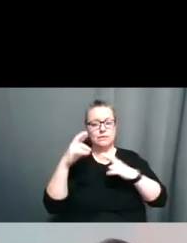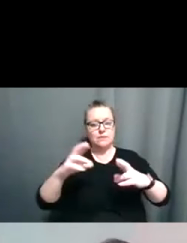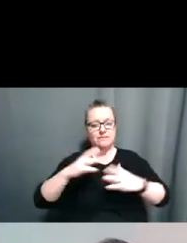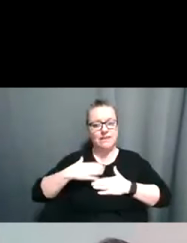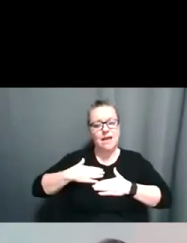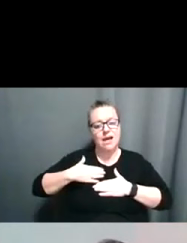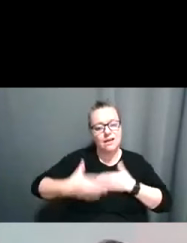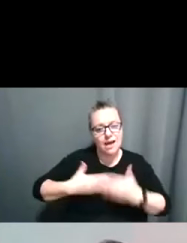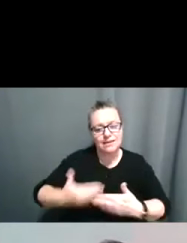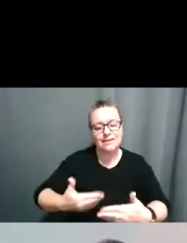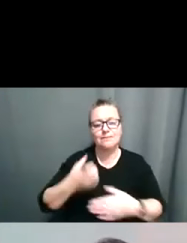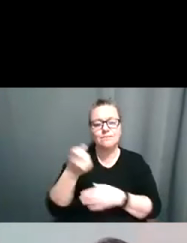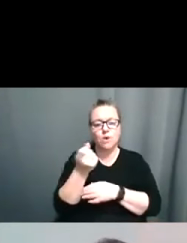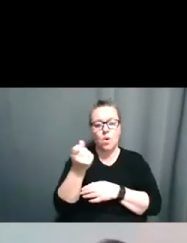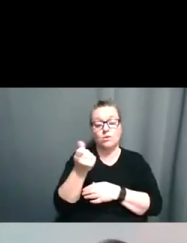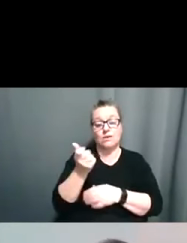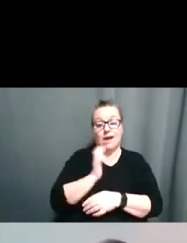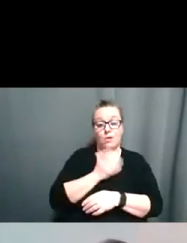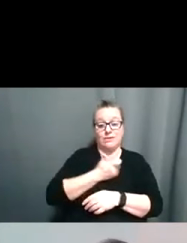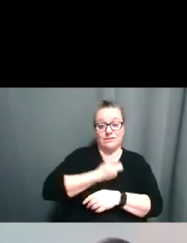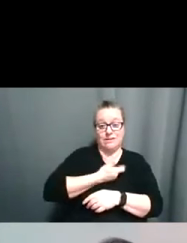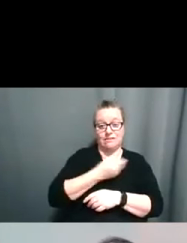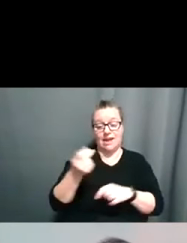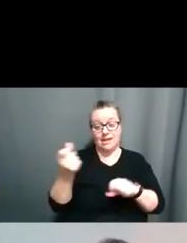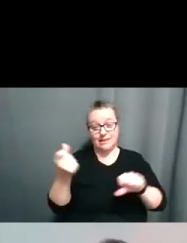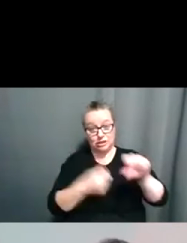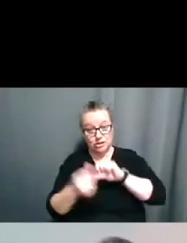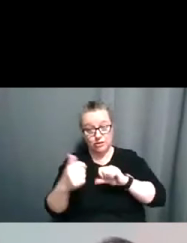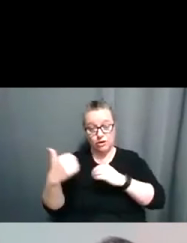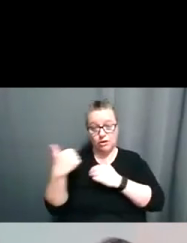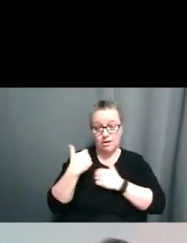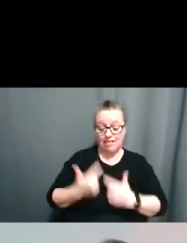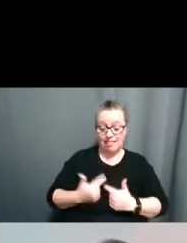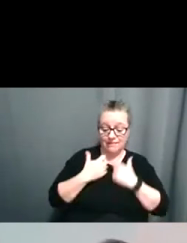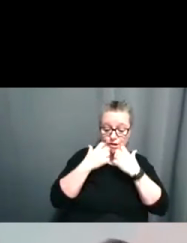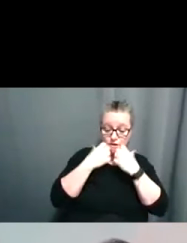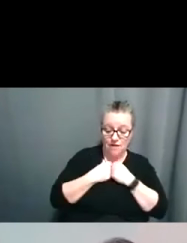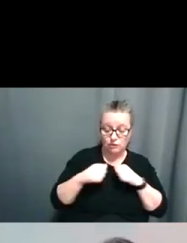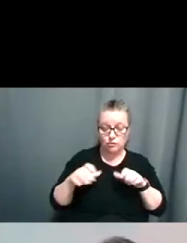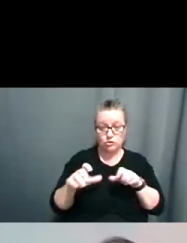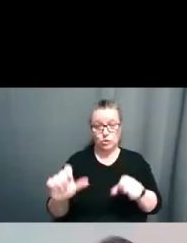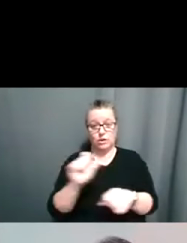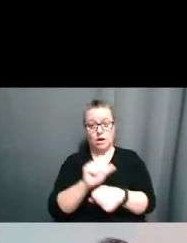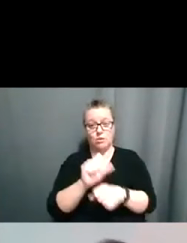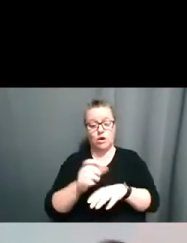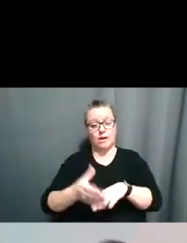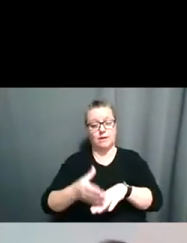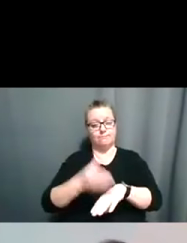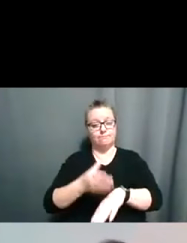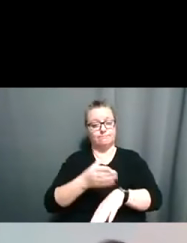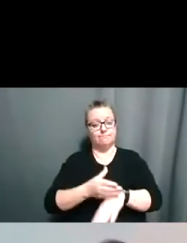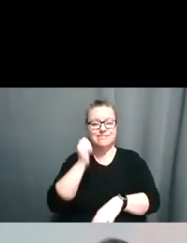kindly hold ourselves and each other accountable, living our values, doing our work, and getting better every